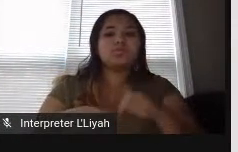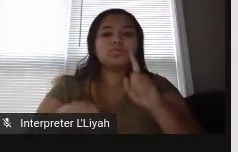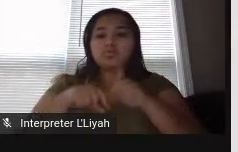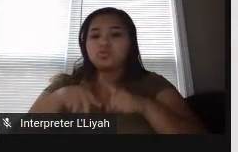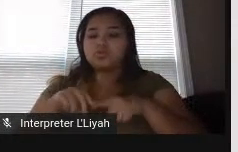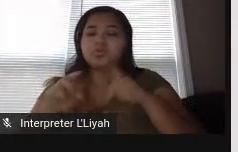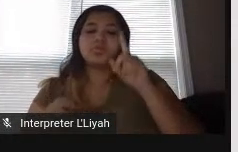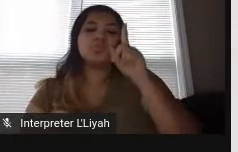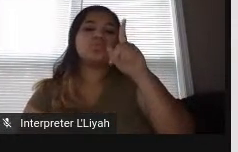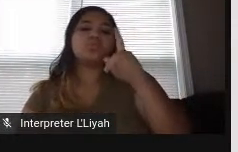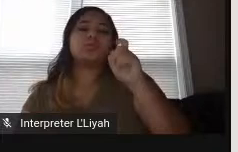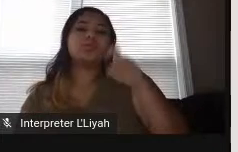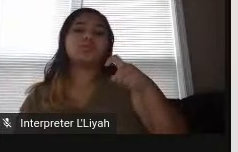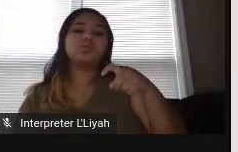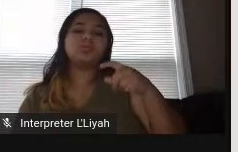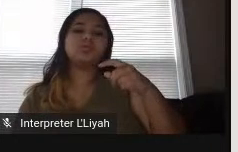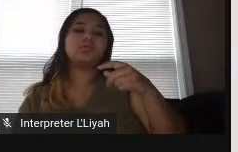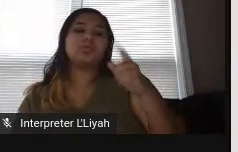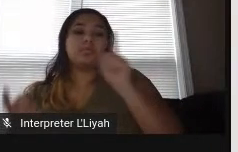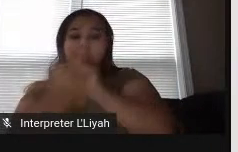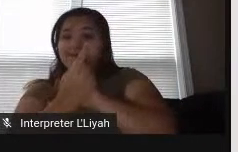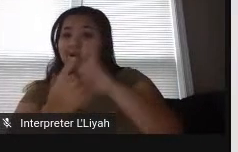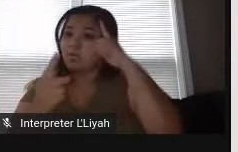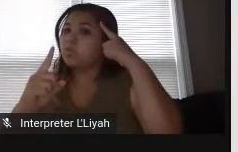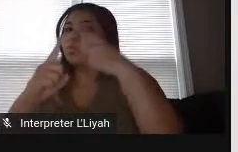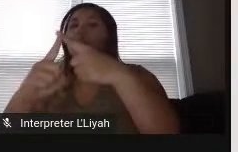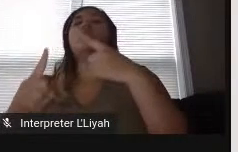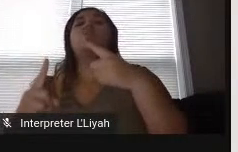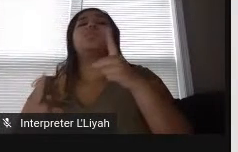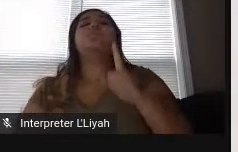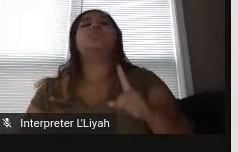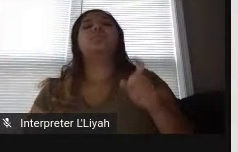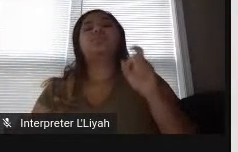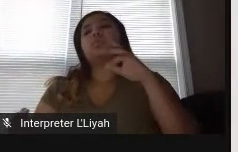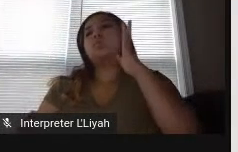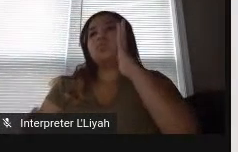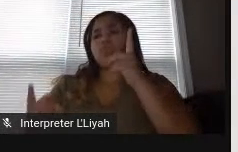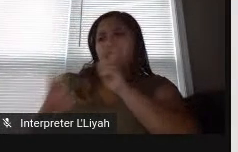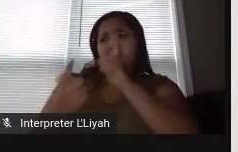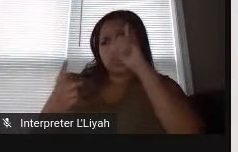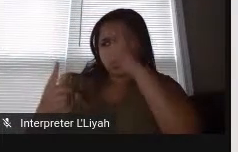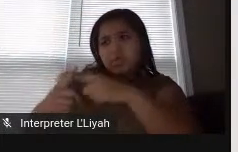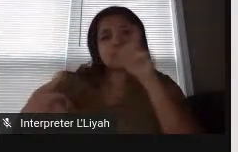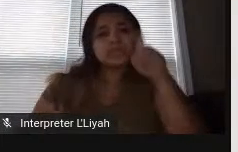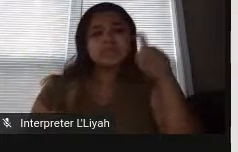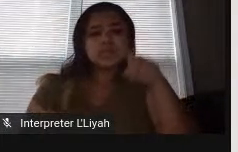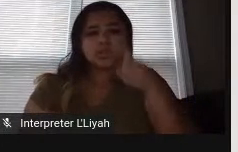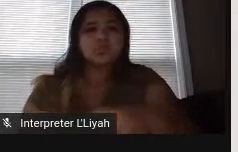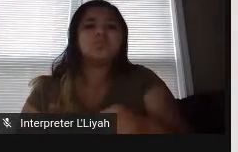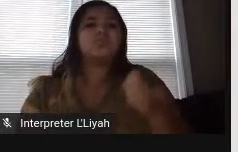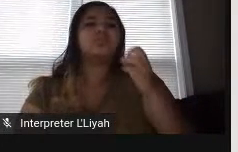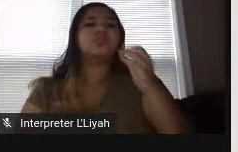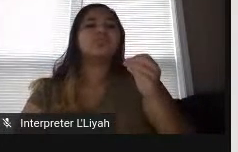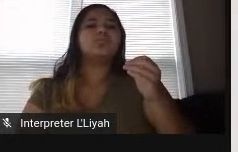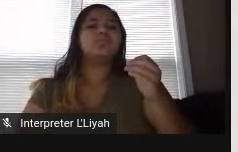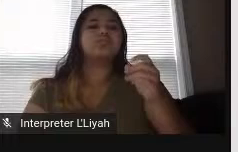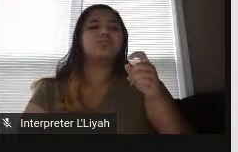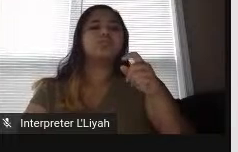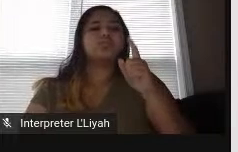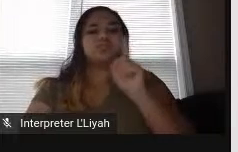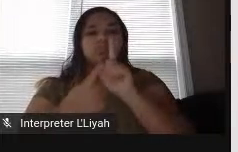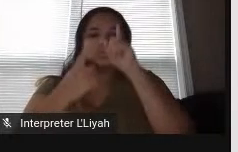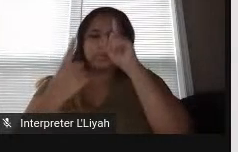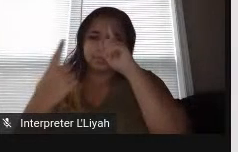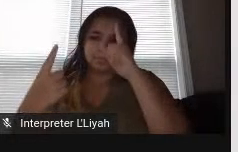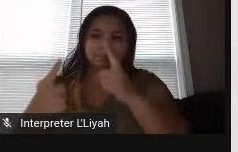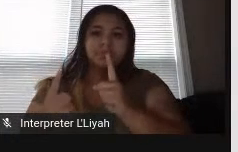determine whether or not the child has met the goals, determine whether or not the goals are needed. So they meet